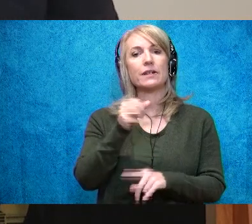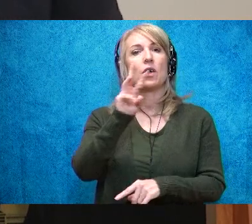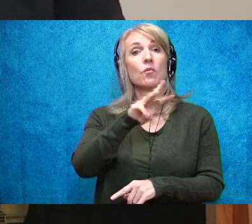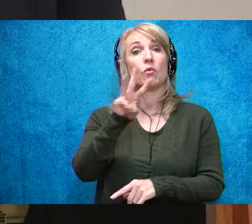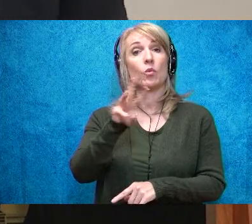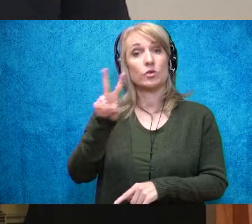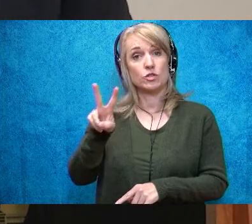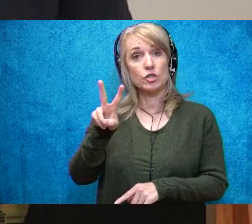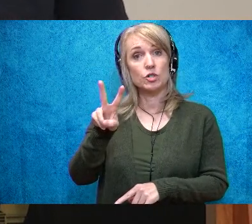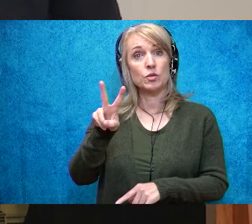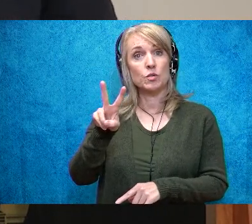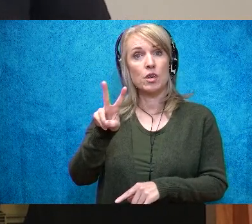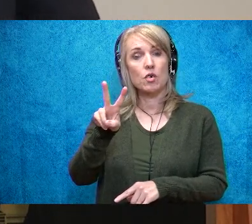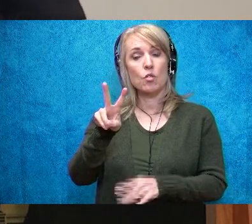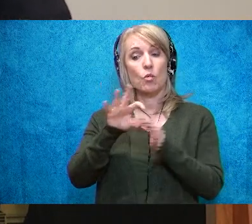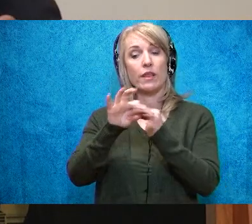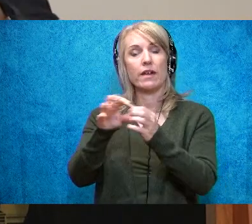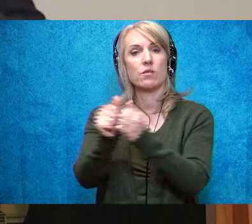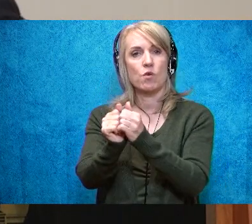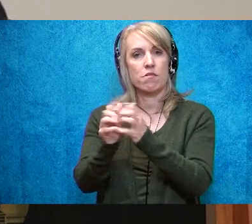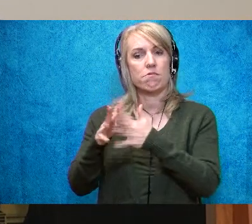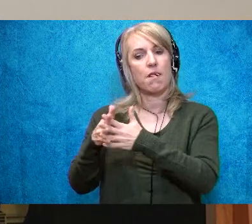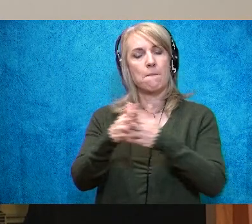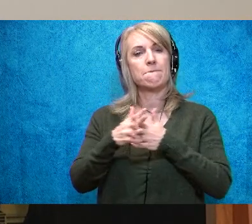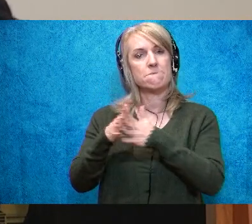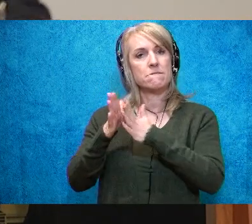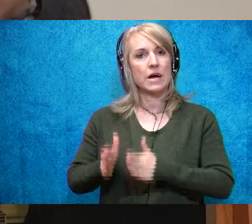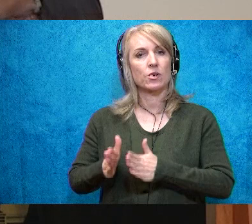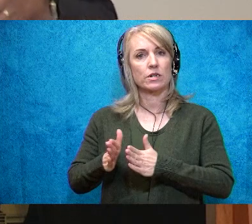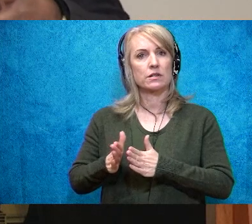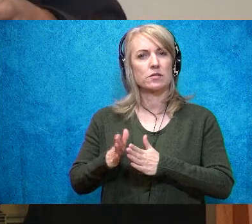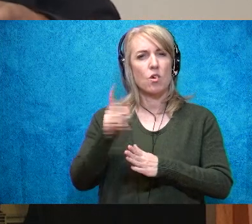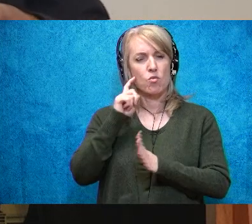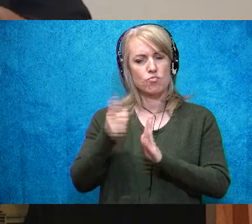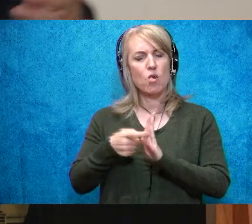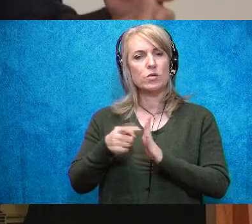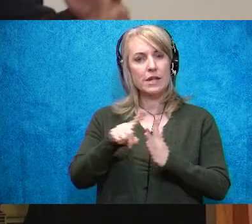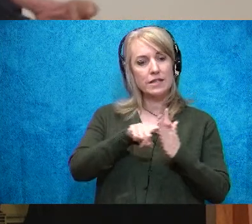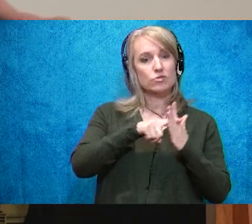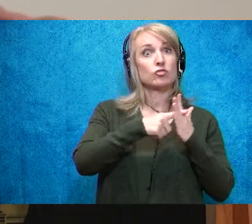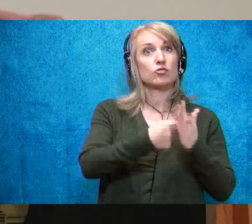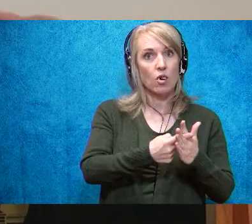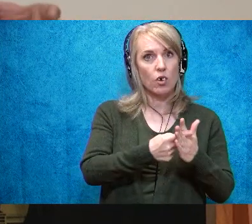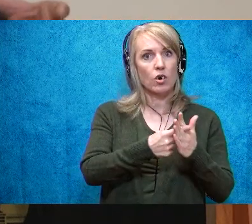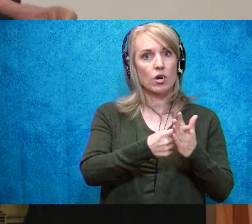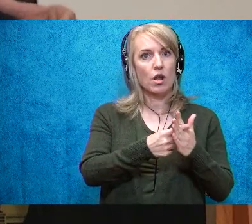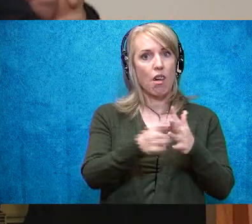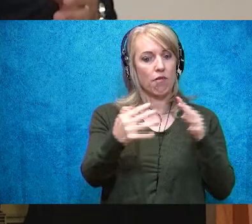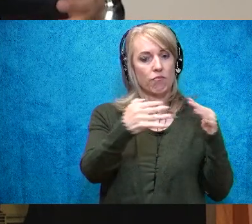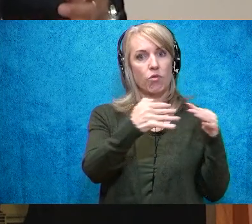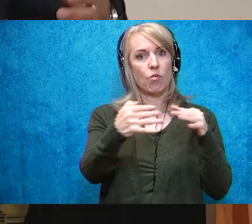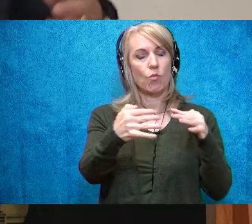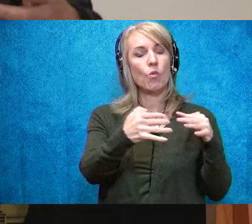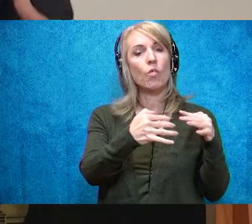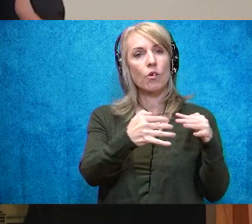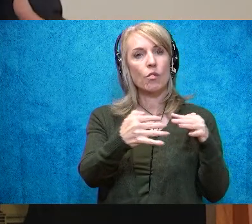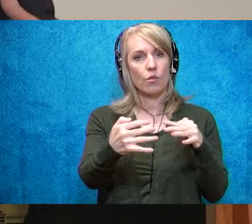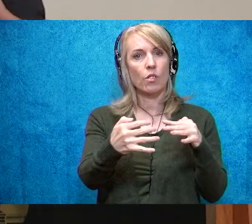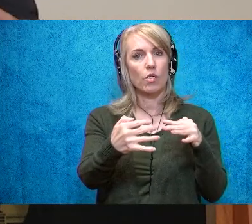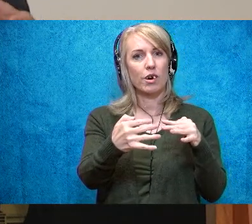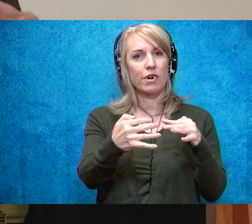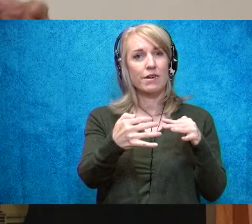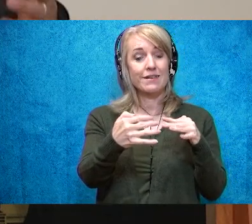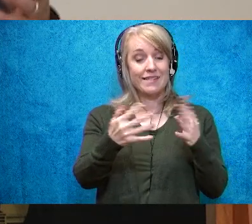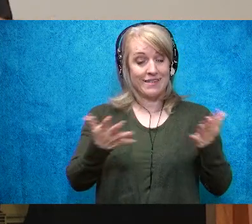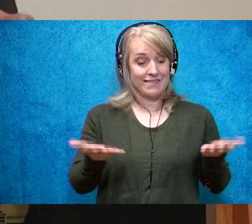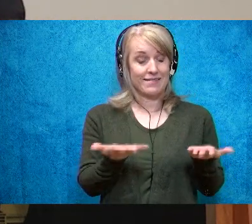of Americans. So know this at the beginning of the war, as we start this lesson, we're talking about the beginning of the war, that in America we're